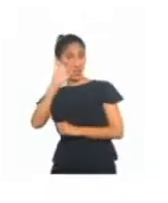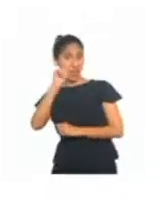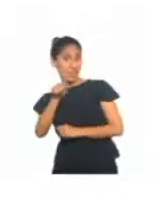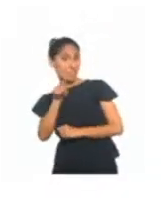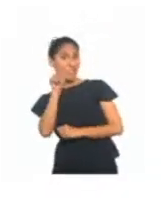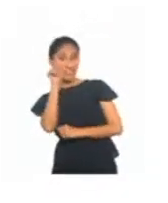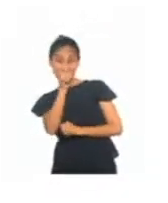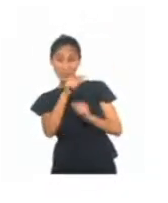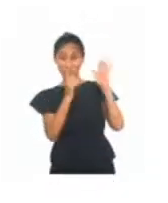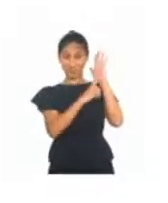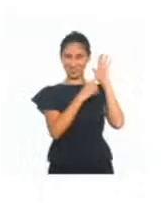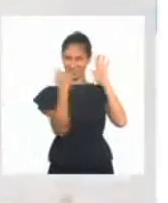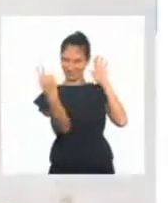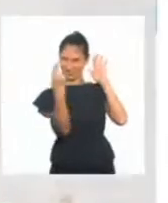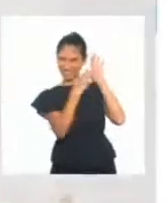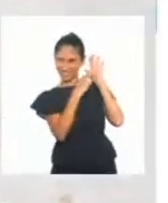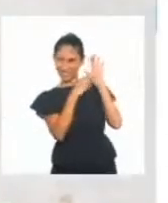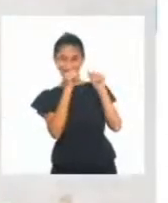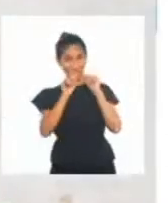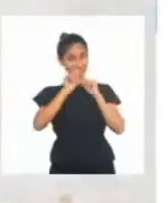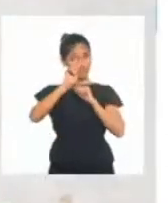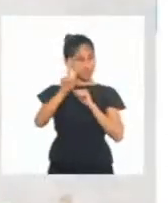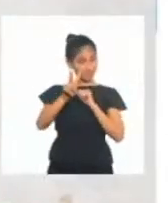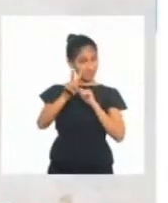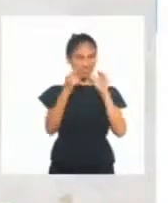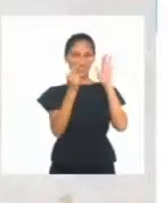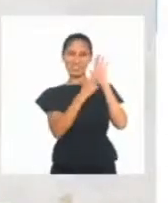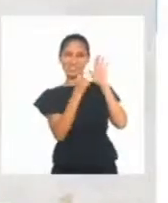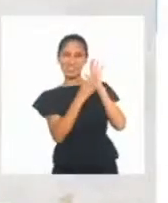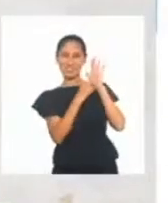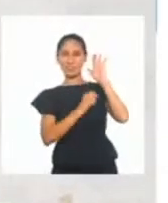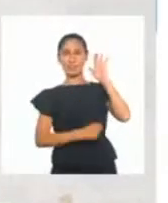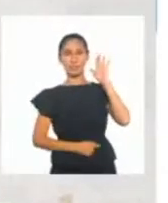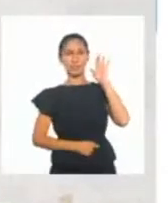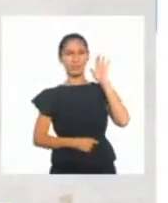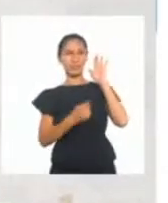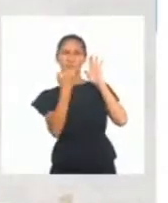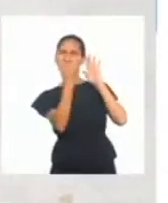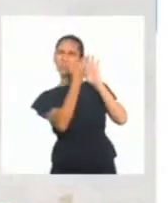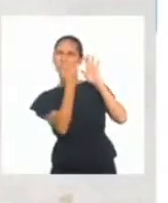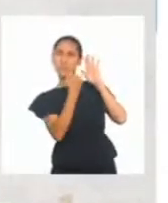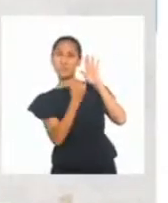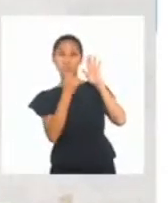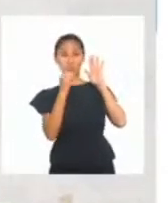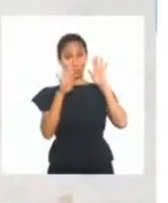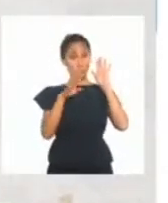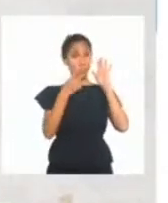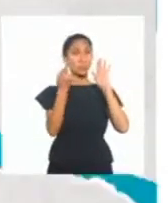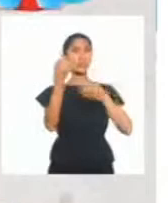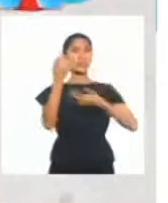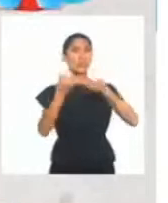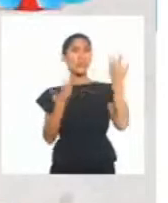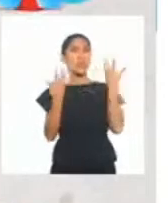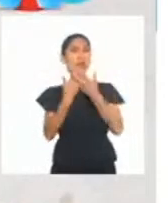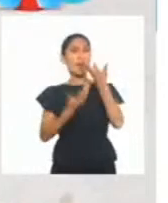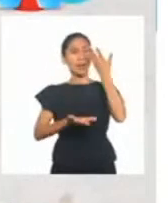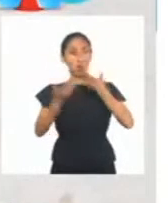your turn. Look at phrase number 2. Which picture represents that